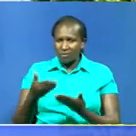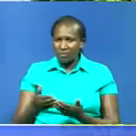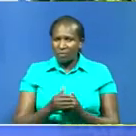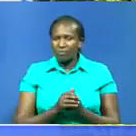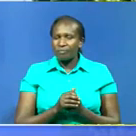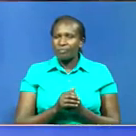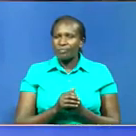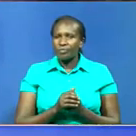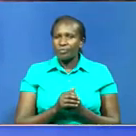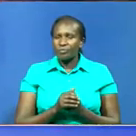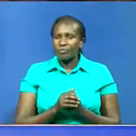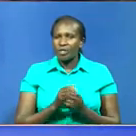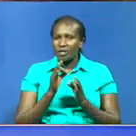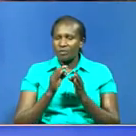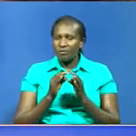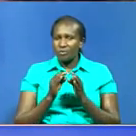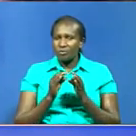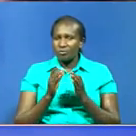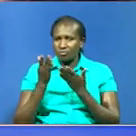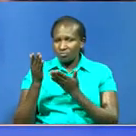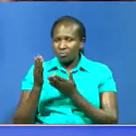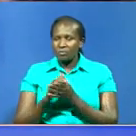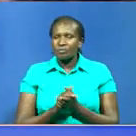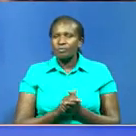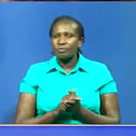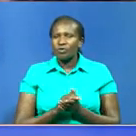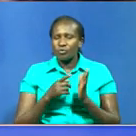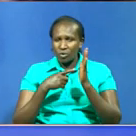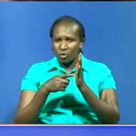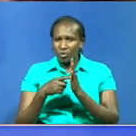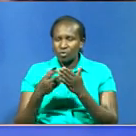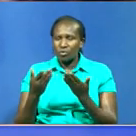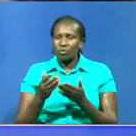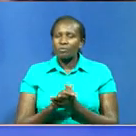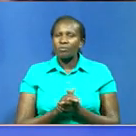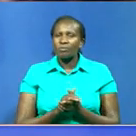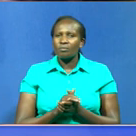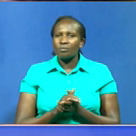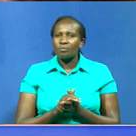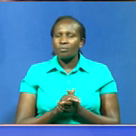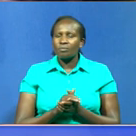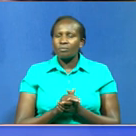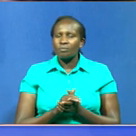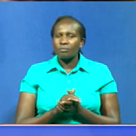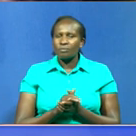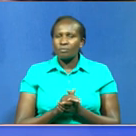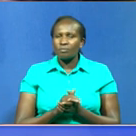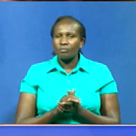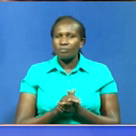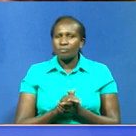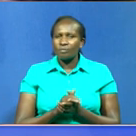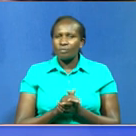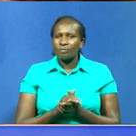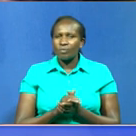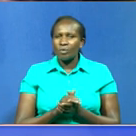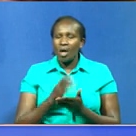Wednesdays, Cretanet. If you Google Cretanet, wandika tu Cretanet, itakuonyesha where we meet. It's a pin you'll see on Google. You can call up, you can do